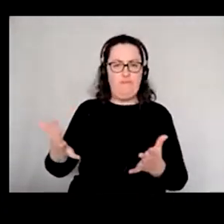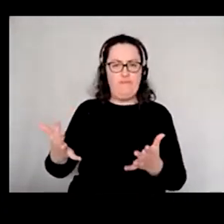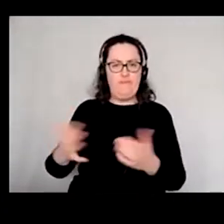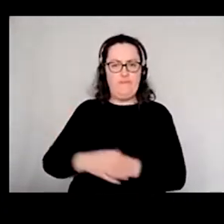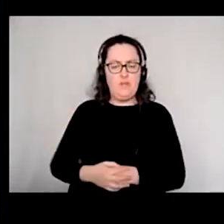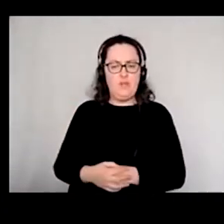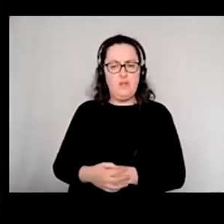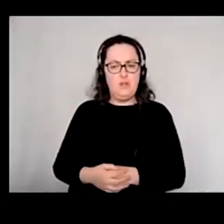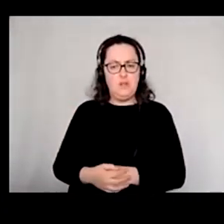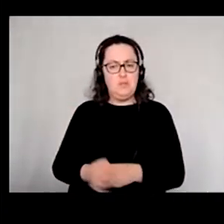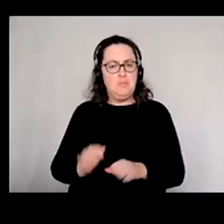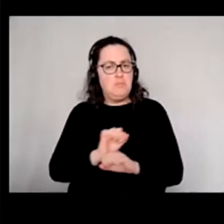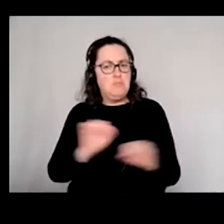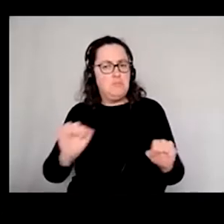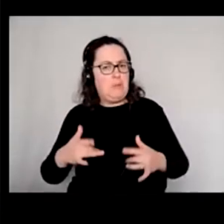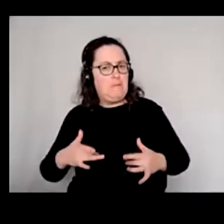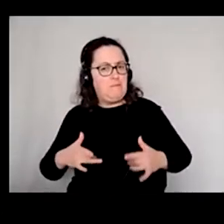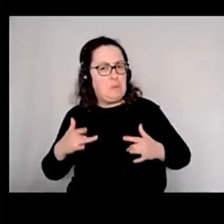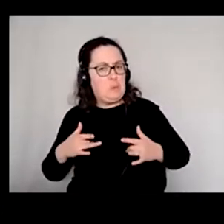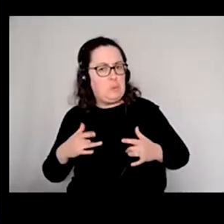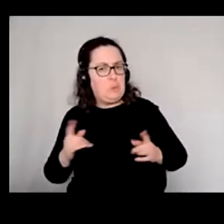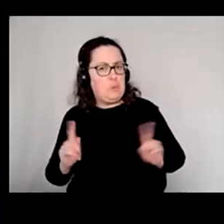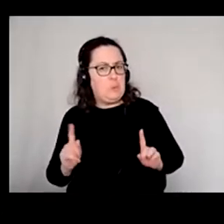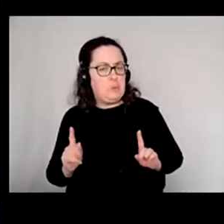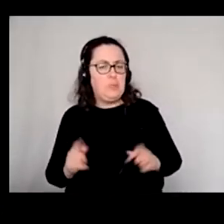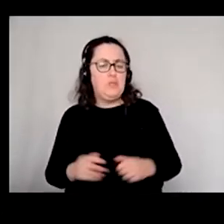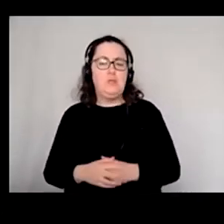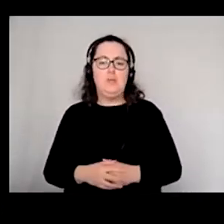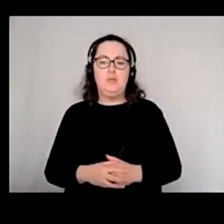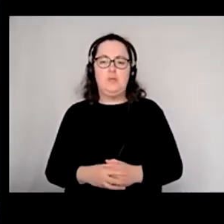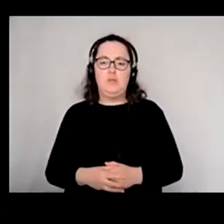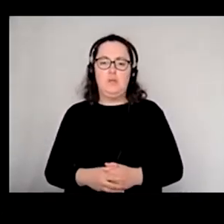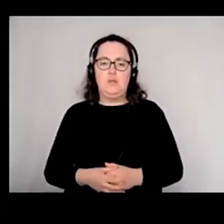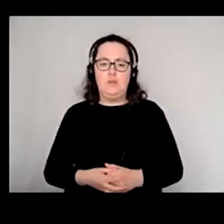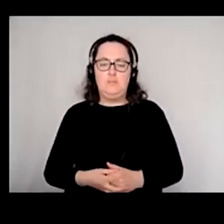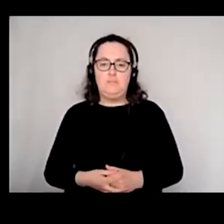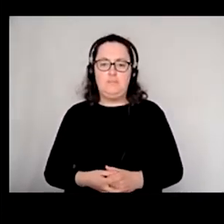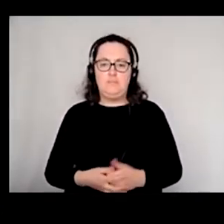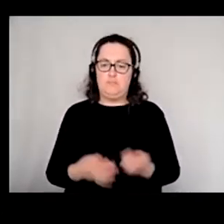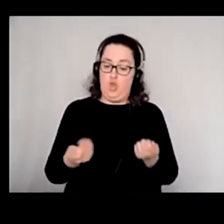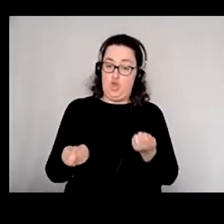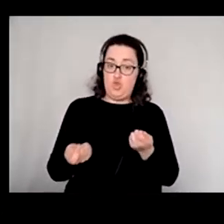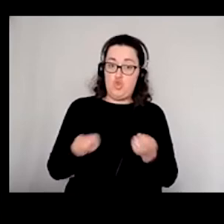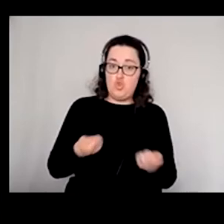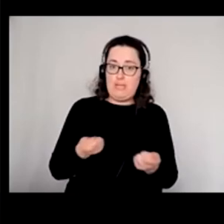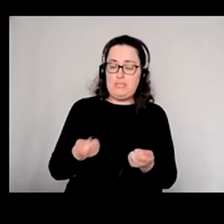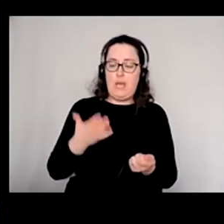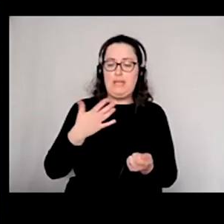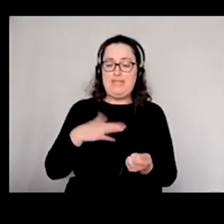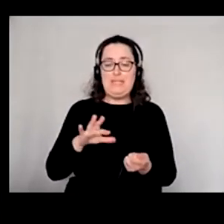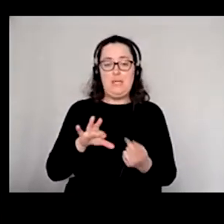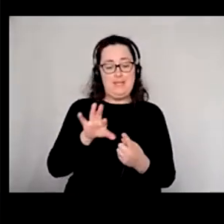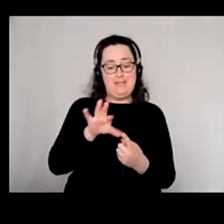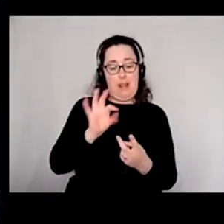And I wondered if people have got a point of view on that, you know, whether curators need to select both disabled